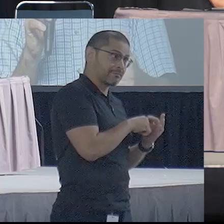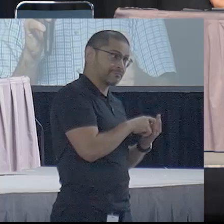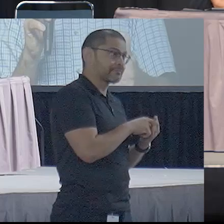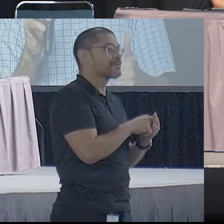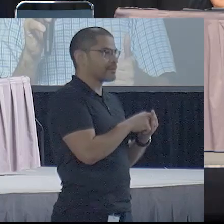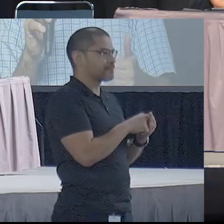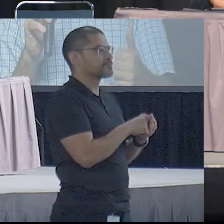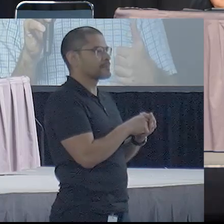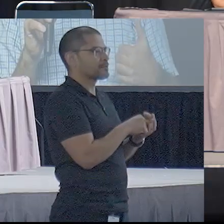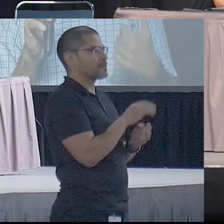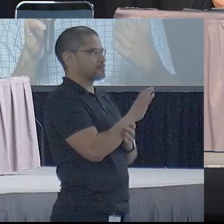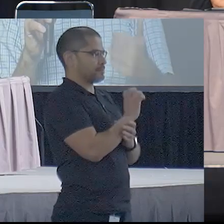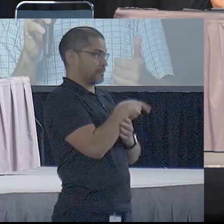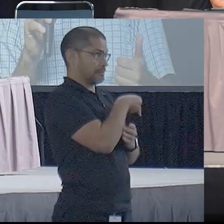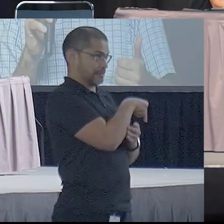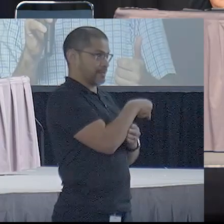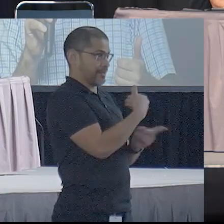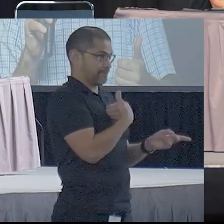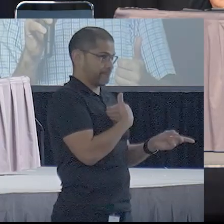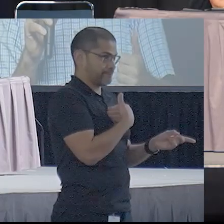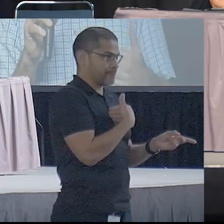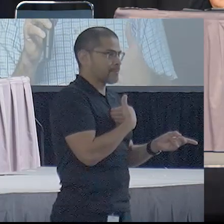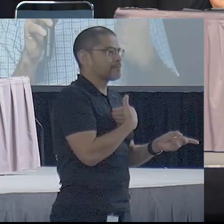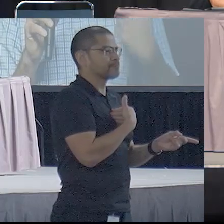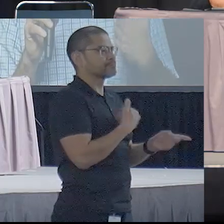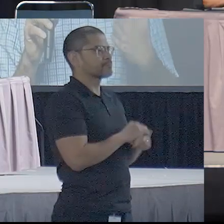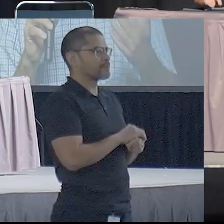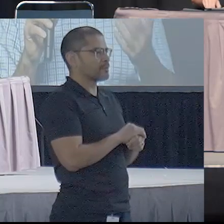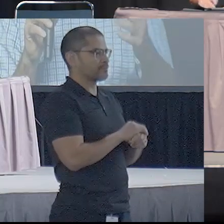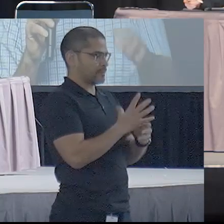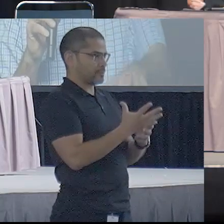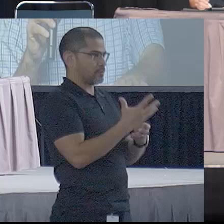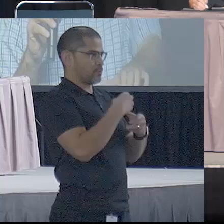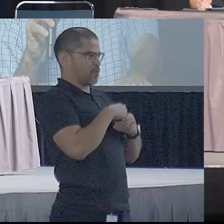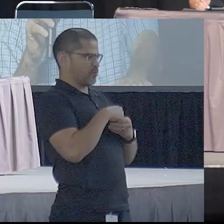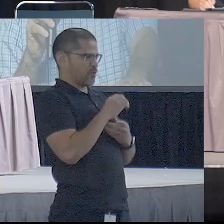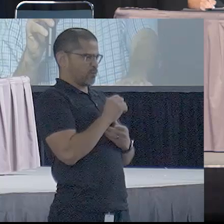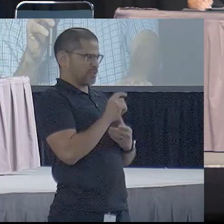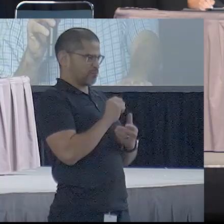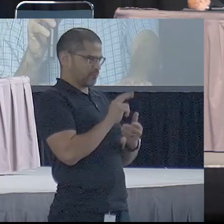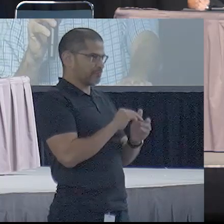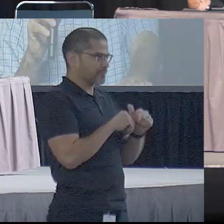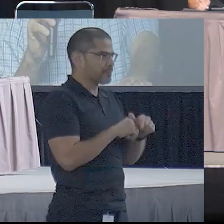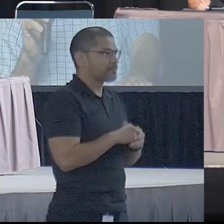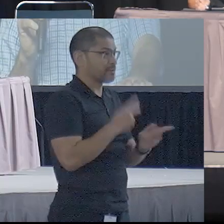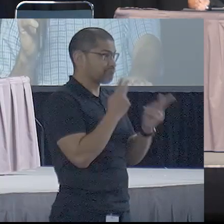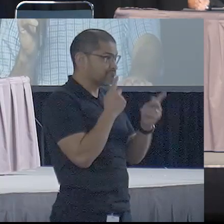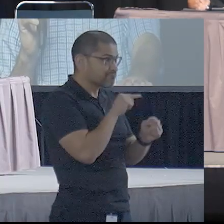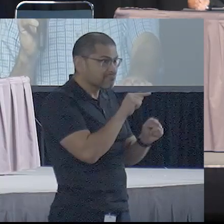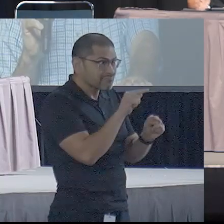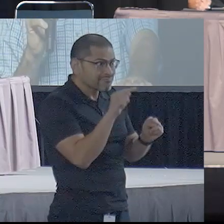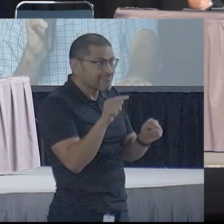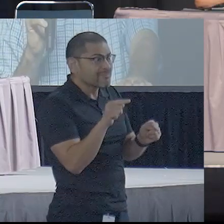with cerebral palsy, we have a family member on the autism spectrum, and I have a vision impairment. And so our plans are going to look different